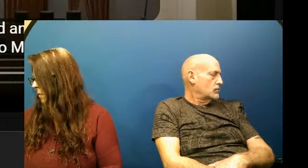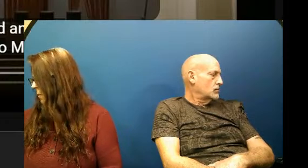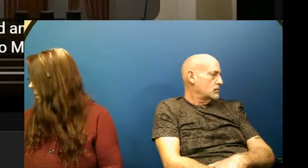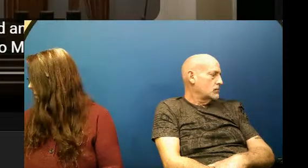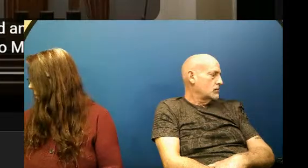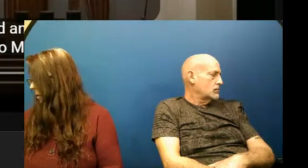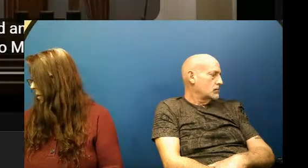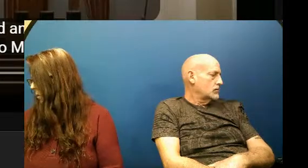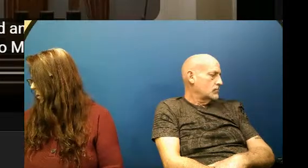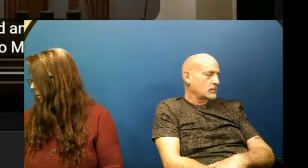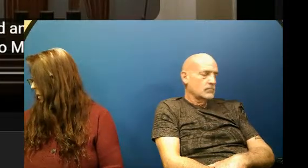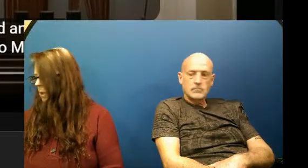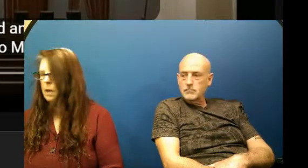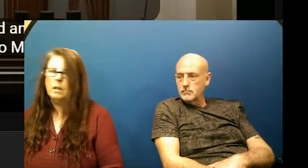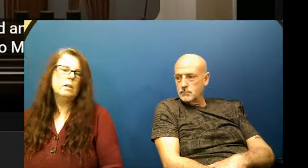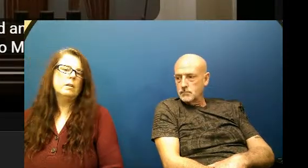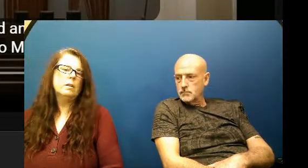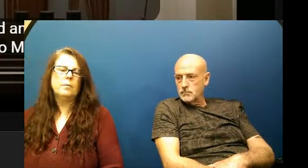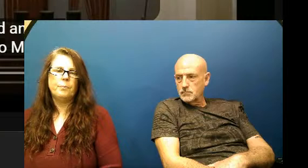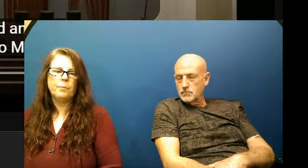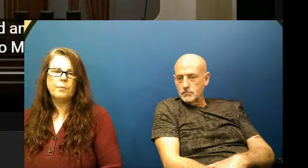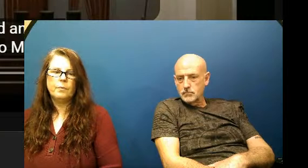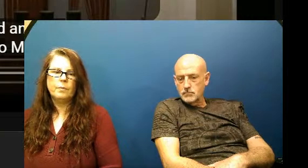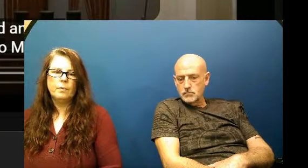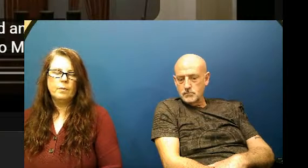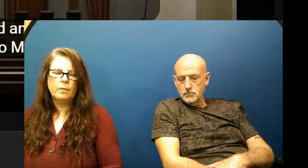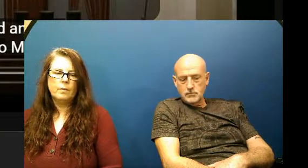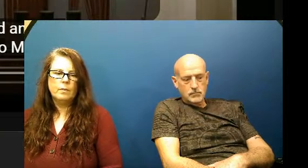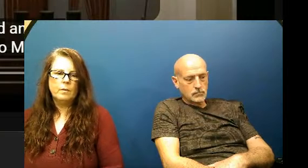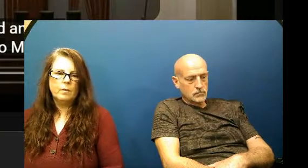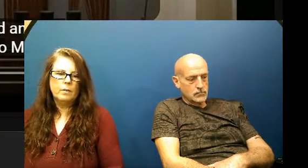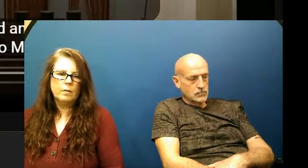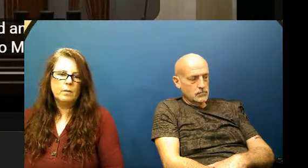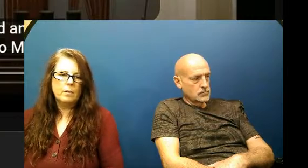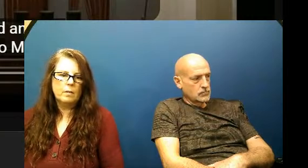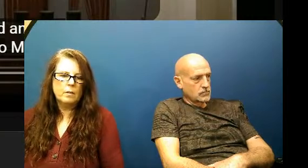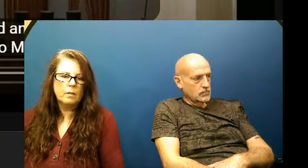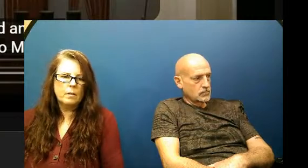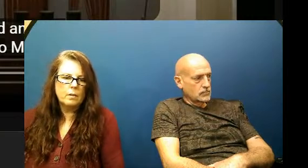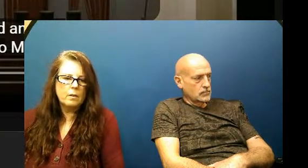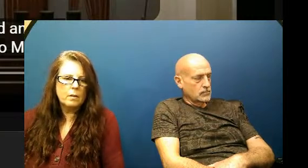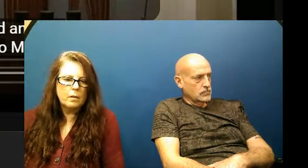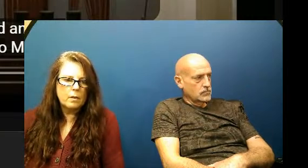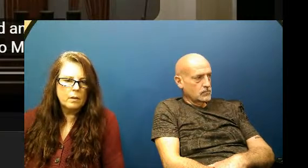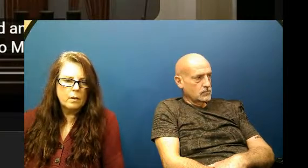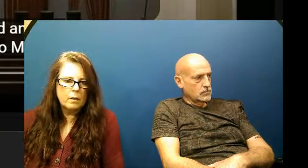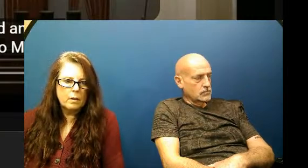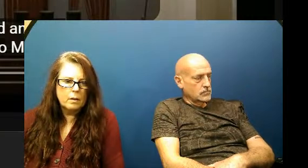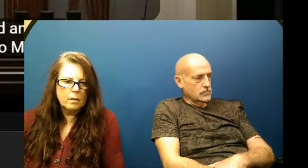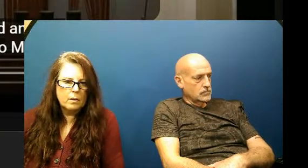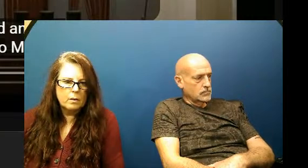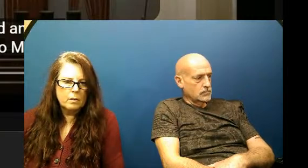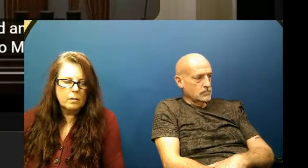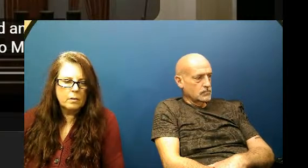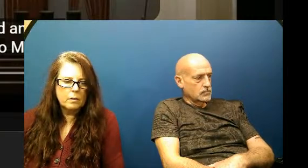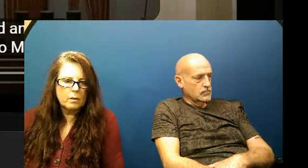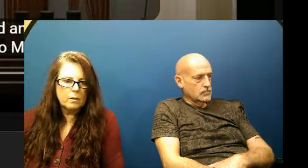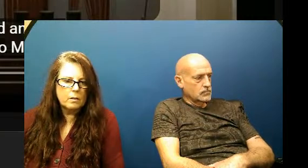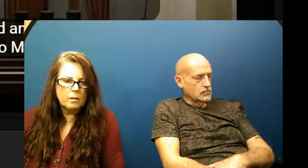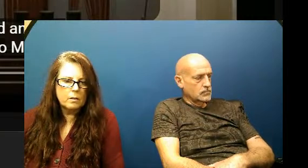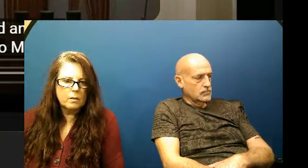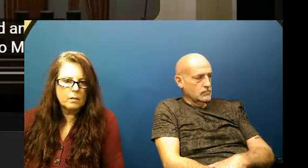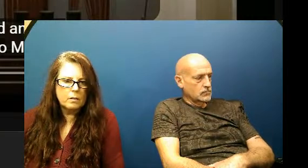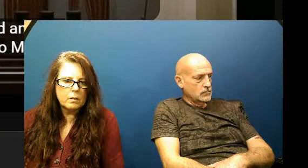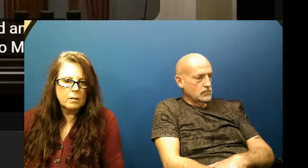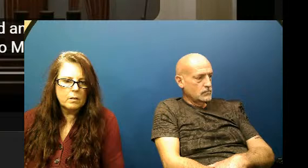key communications channel, it's hard to predict ex ante exactly how it's going to use that as a tool to harm our interests. But we know it's